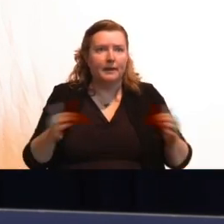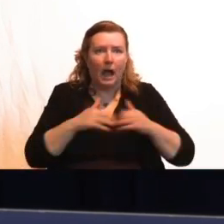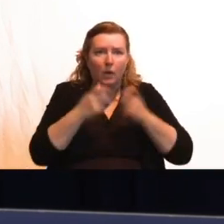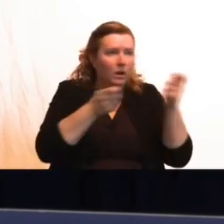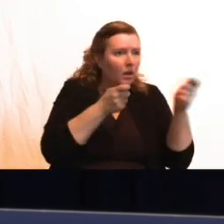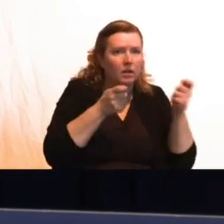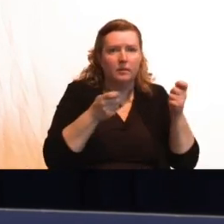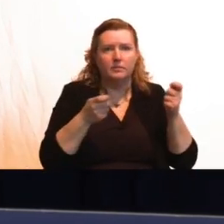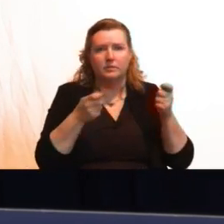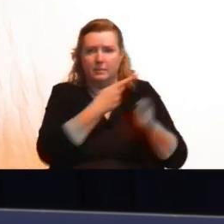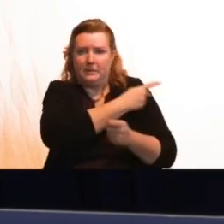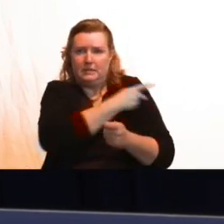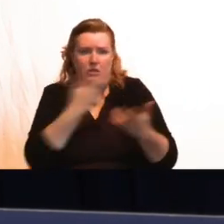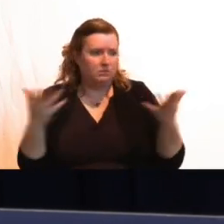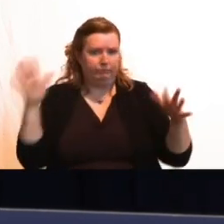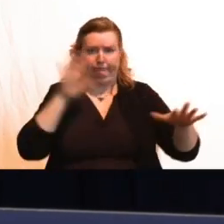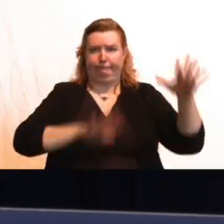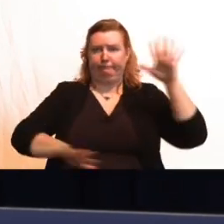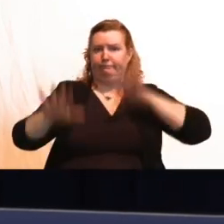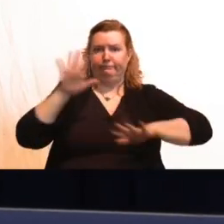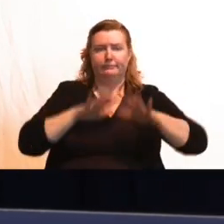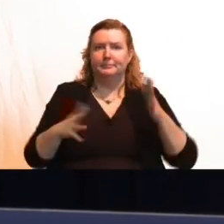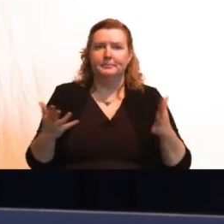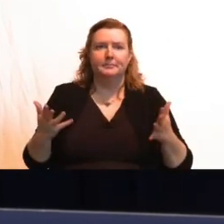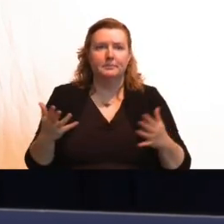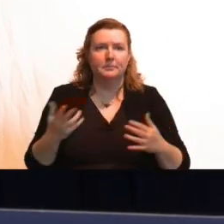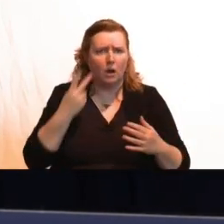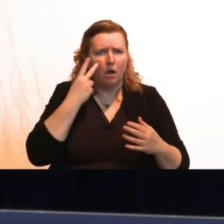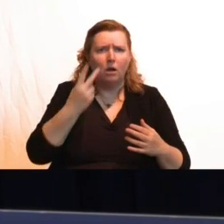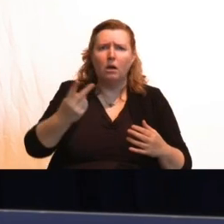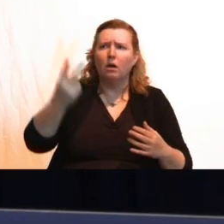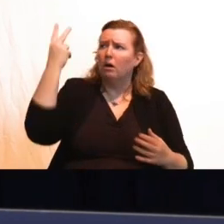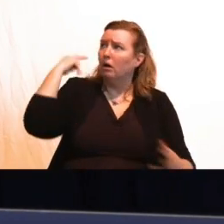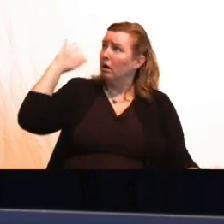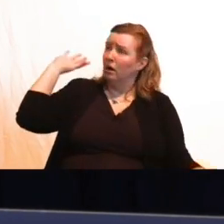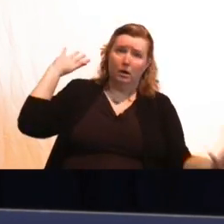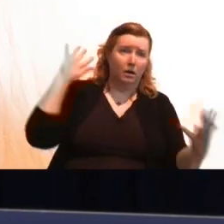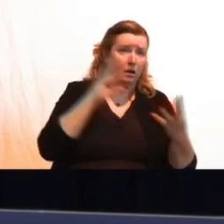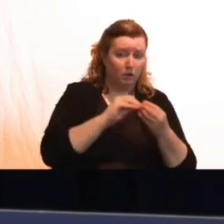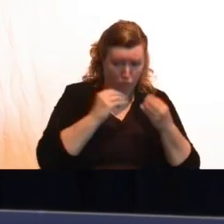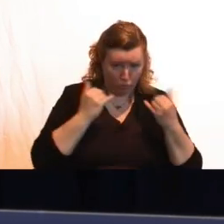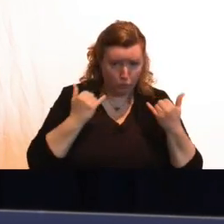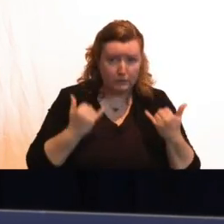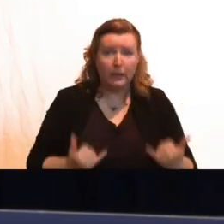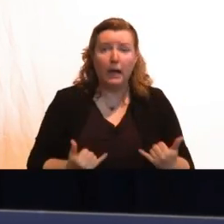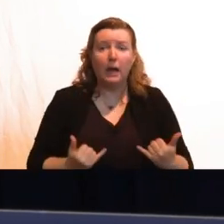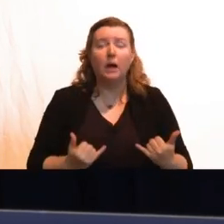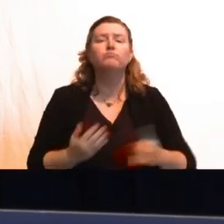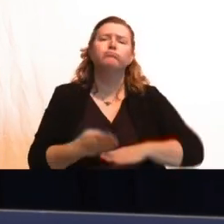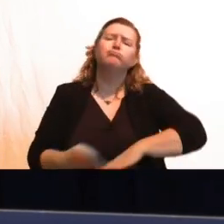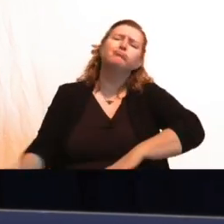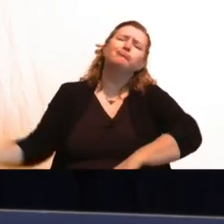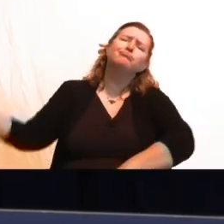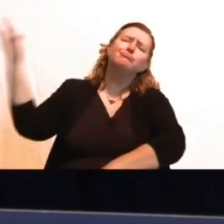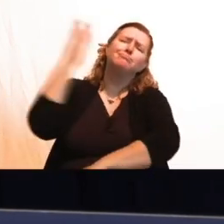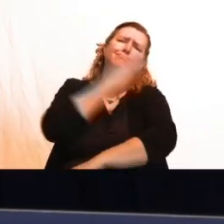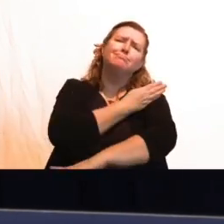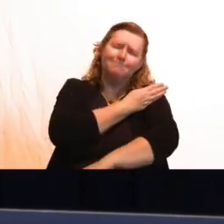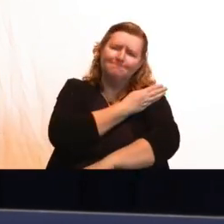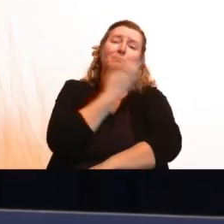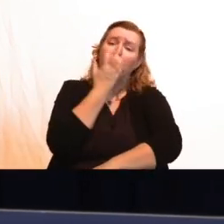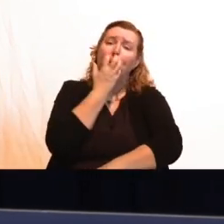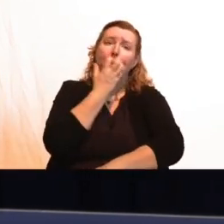days 2 years ago. We continue to learn more about the virus even to this day, and we now have an array